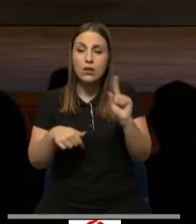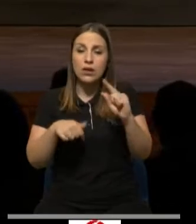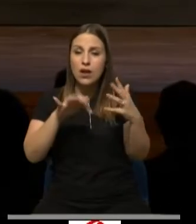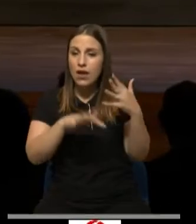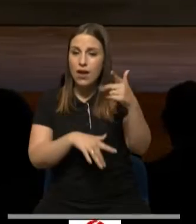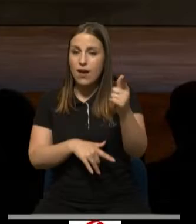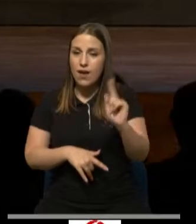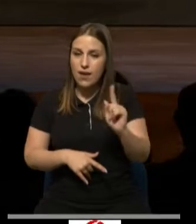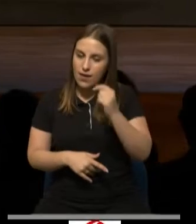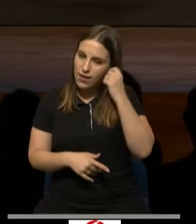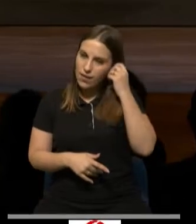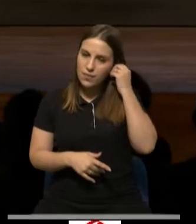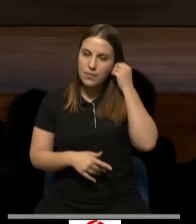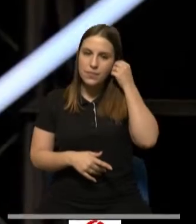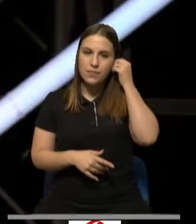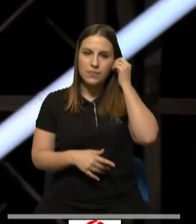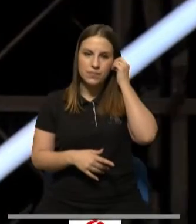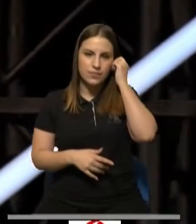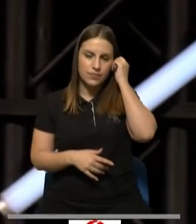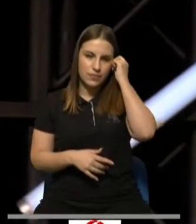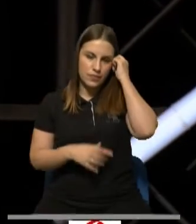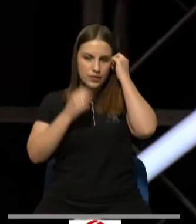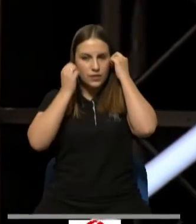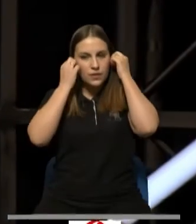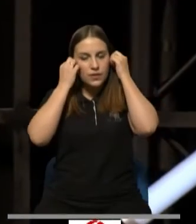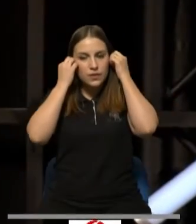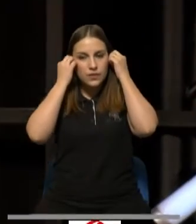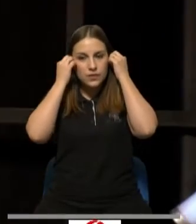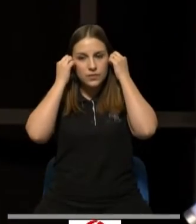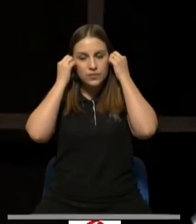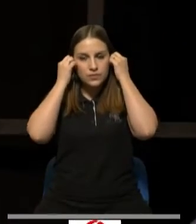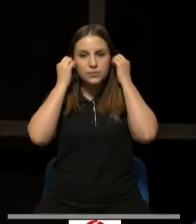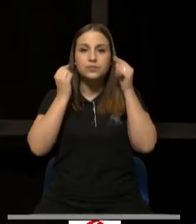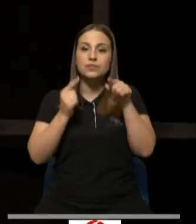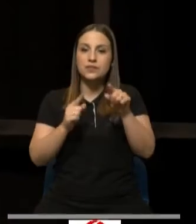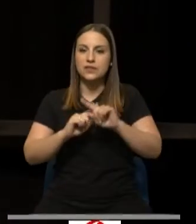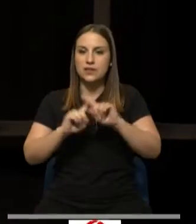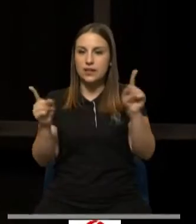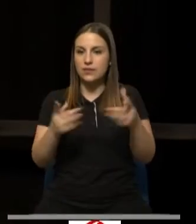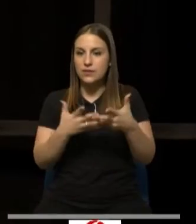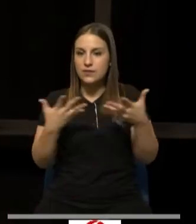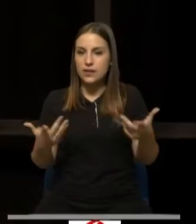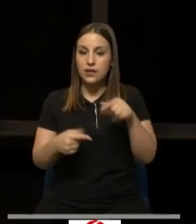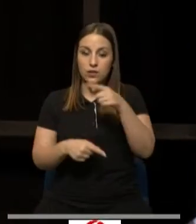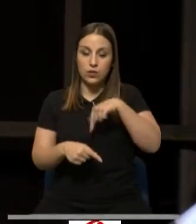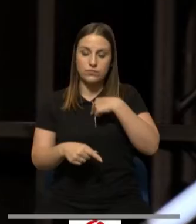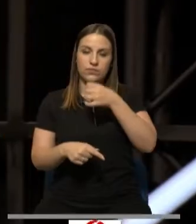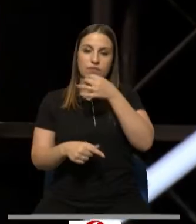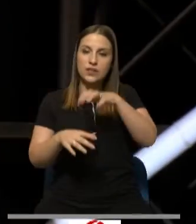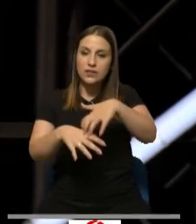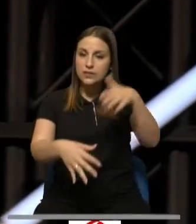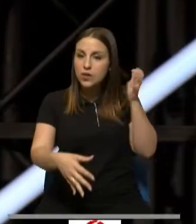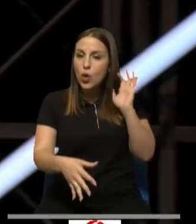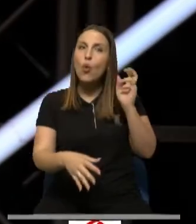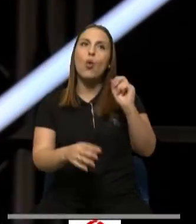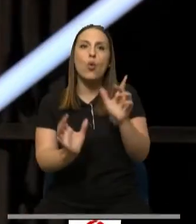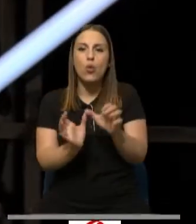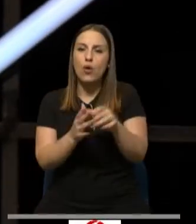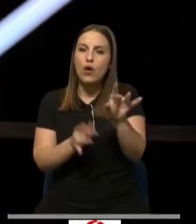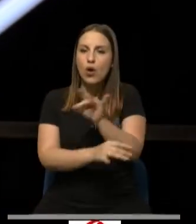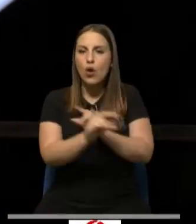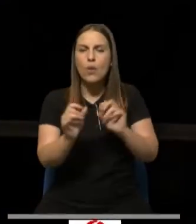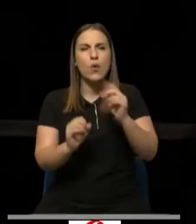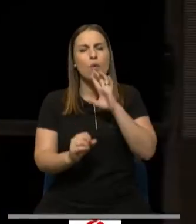platforms of today and not of tomorrow. And this is the major difference between the conversations that we have in these conferences in terms of in